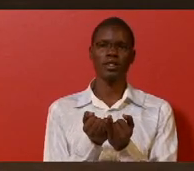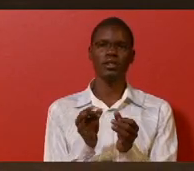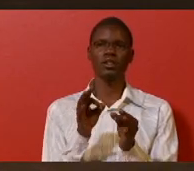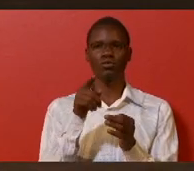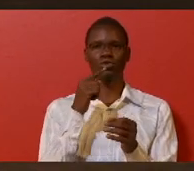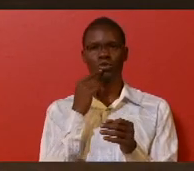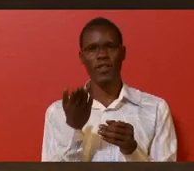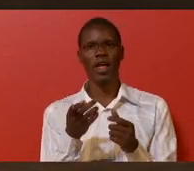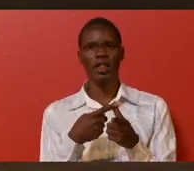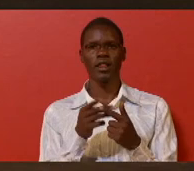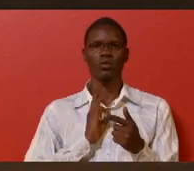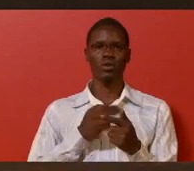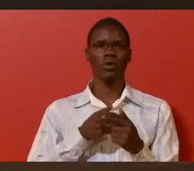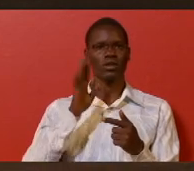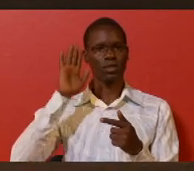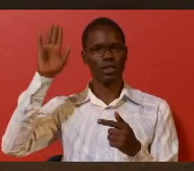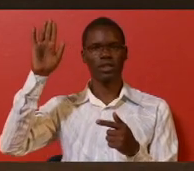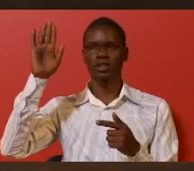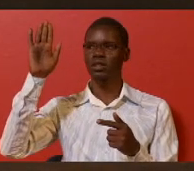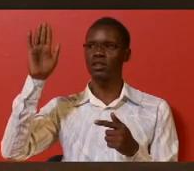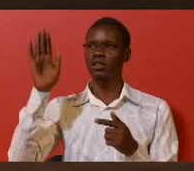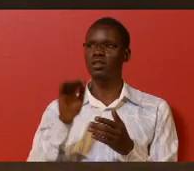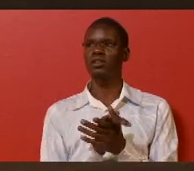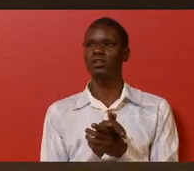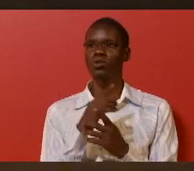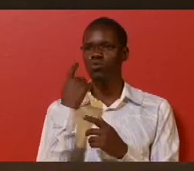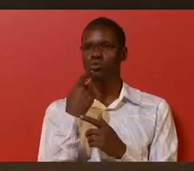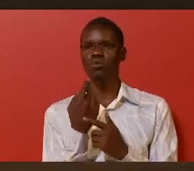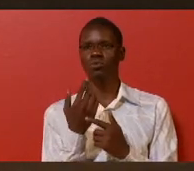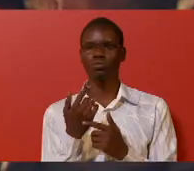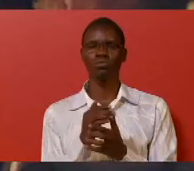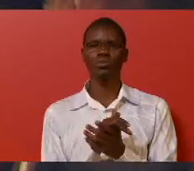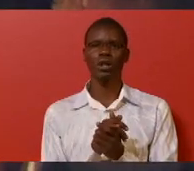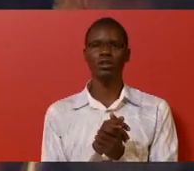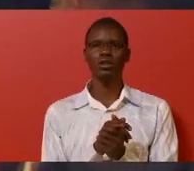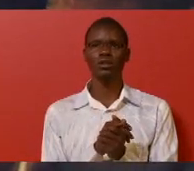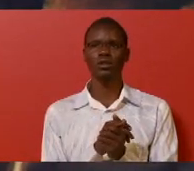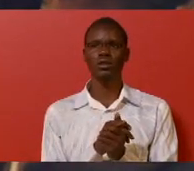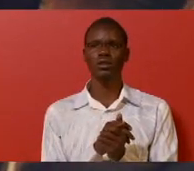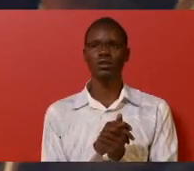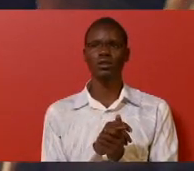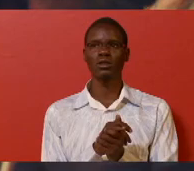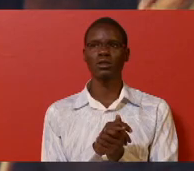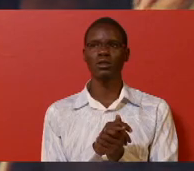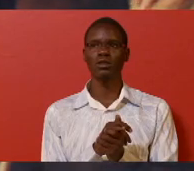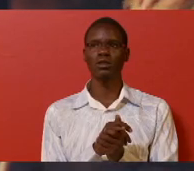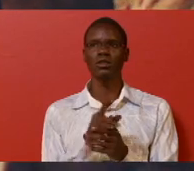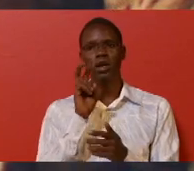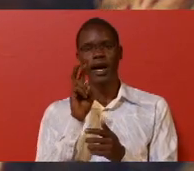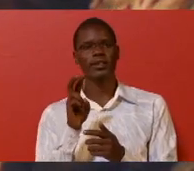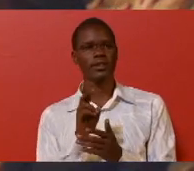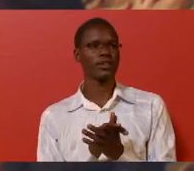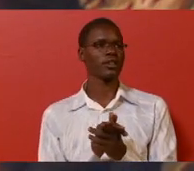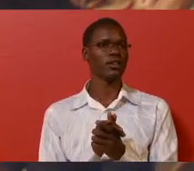We just want to see where you are. We want to pray for you. Is there such a person? Anyone? Anyone? Oh, I see some